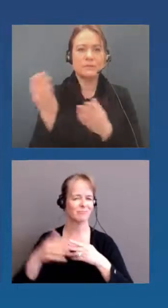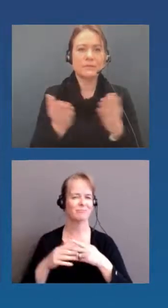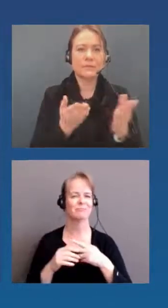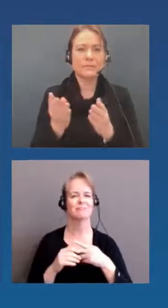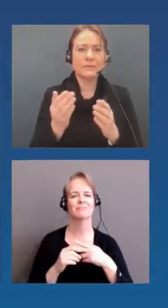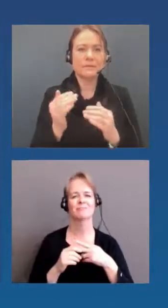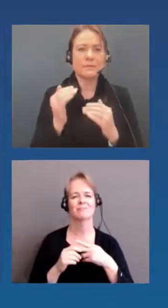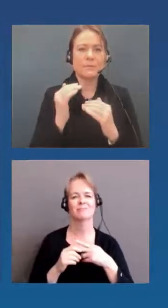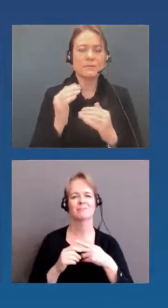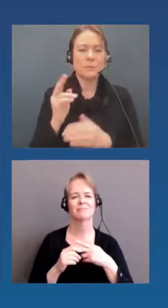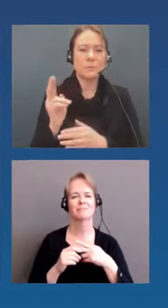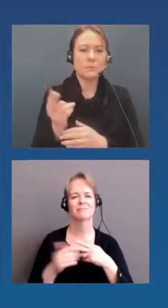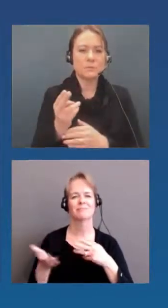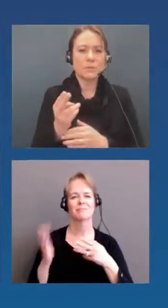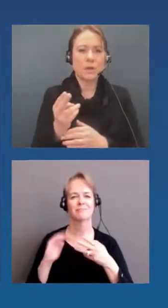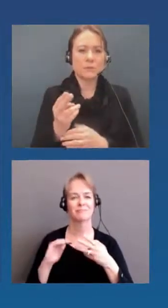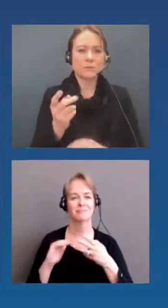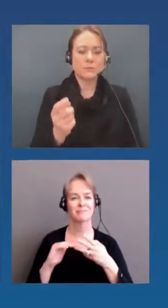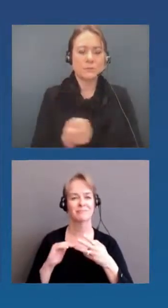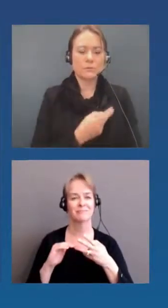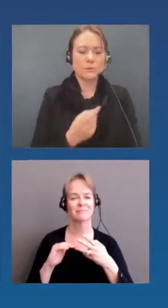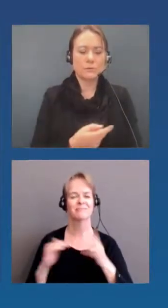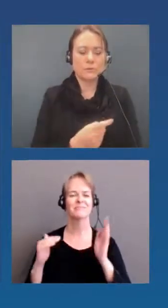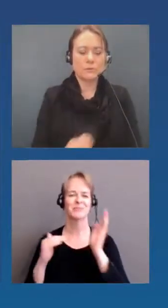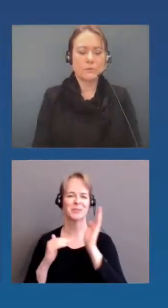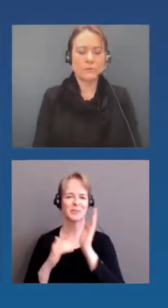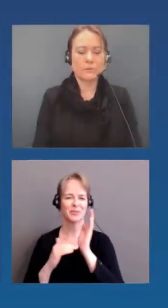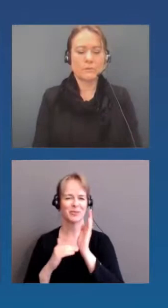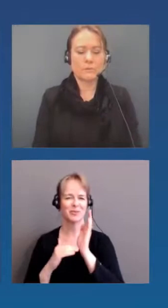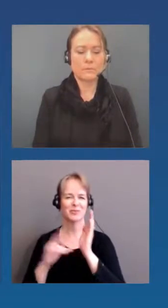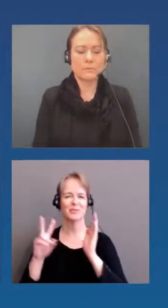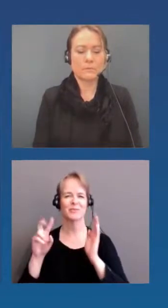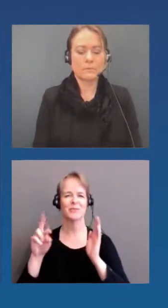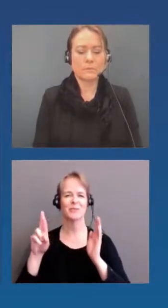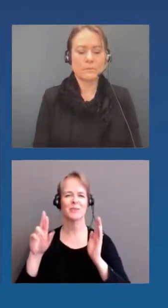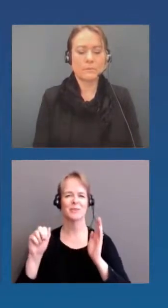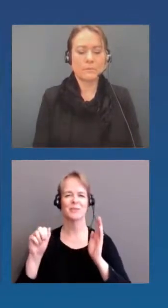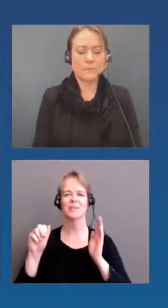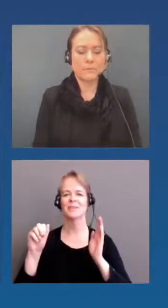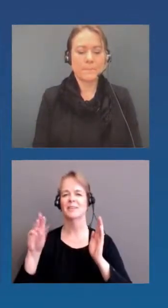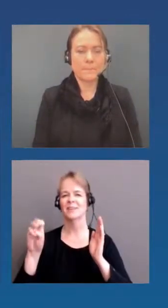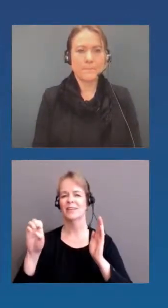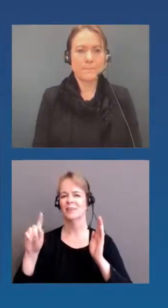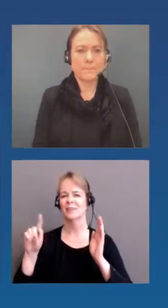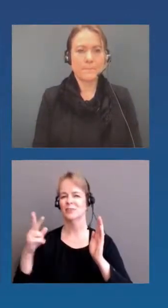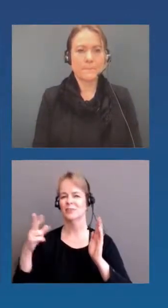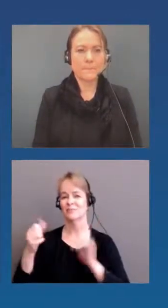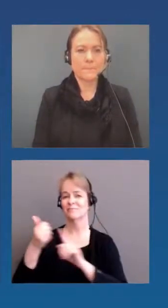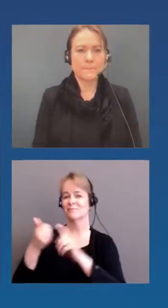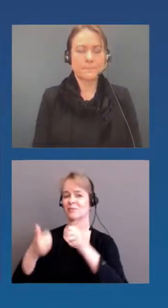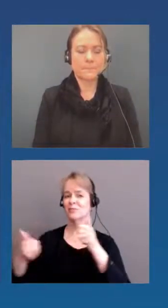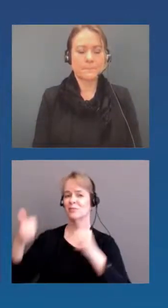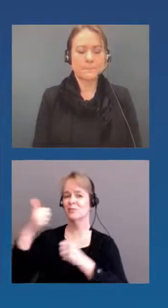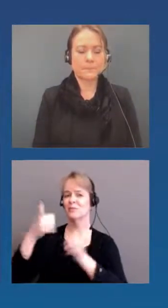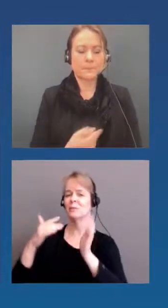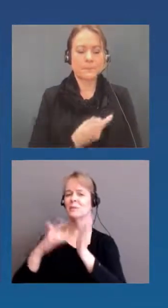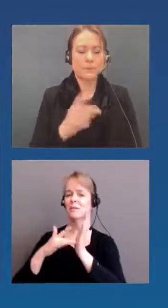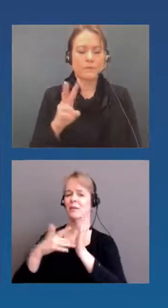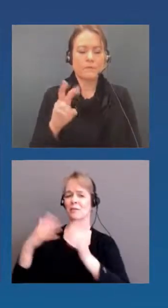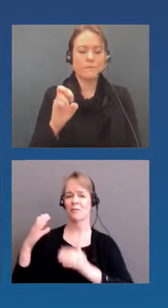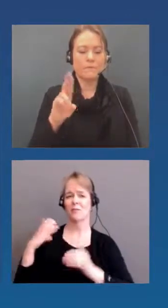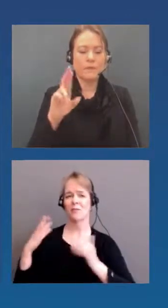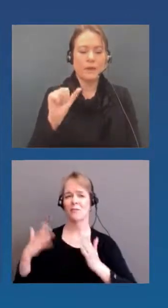d'urgence, and Dr. Vera Etches, Chief Medical Officer of Health, médecin-chef en santé